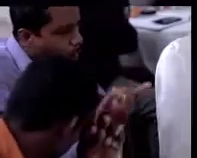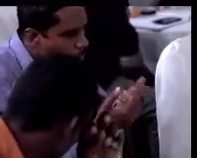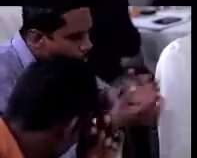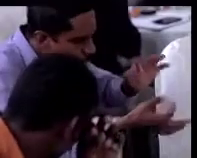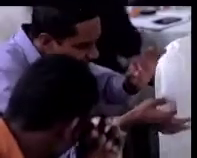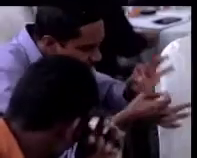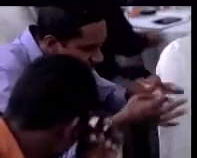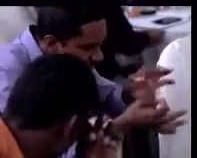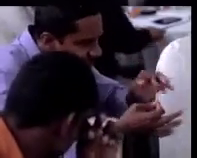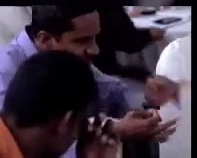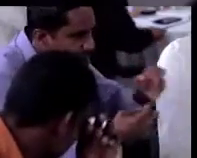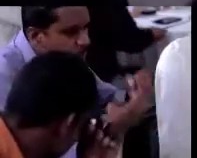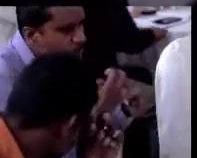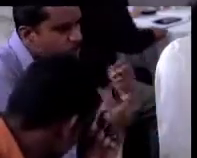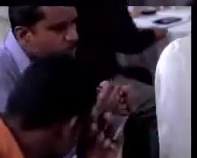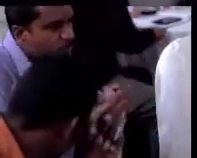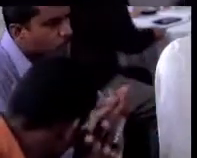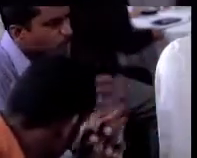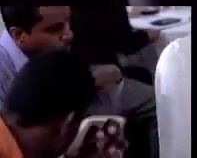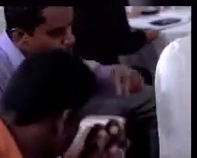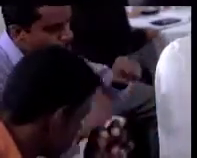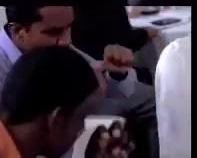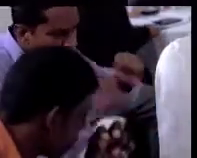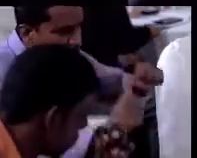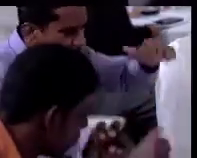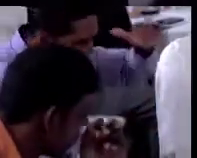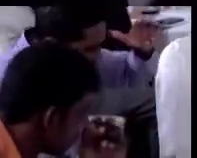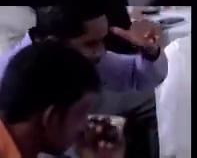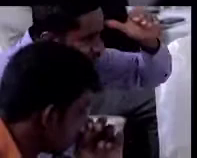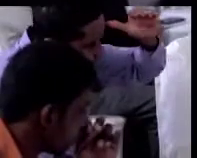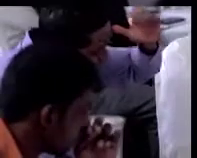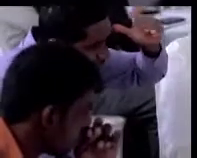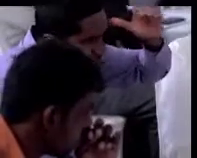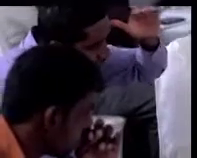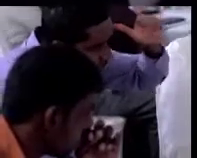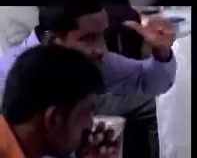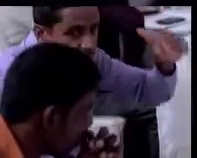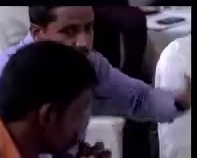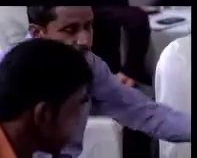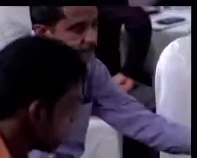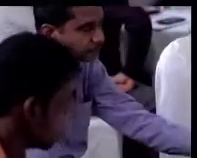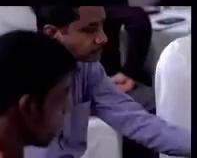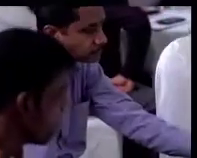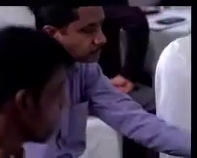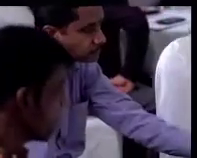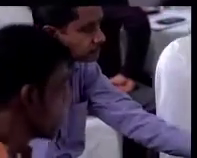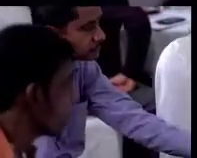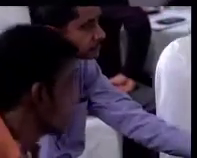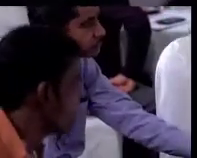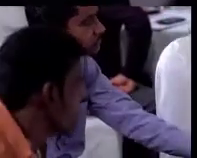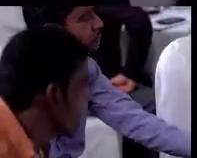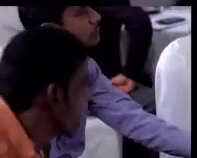when you know, okay, what the issue is and what we have to do and how we're solving that, and your goal is always there, so you just keep persisting.